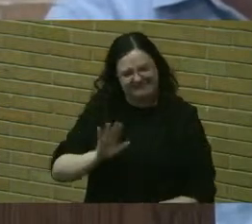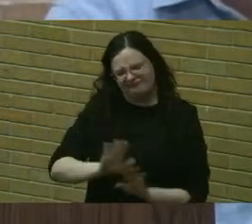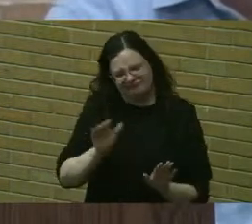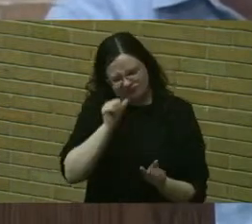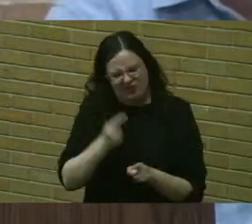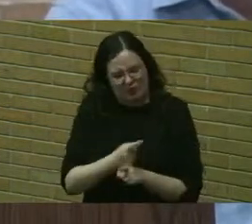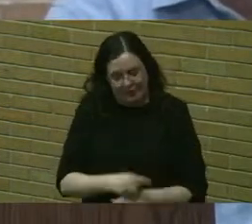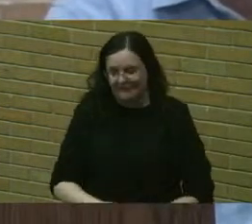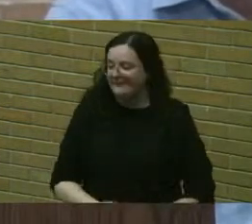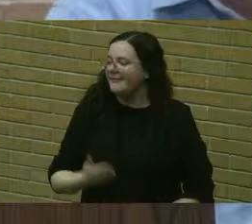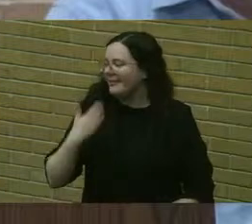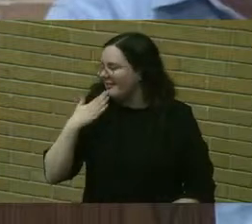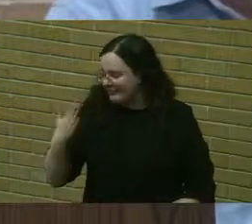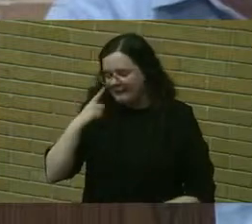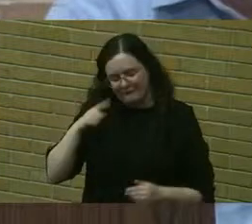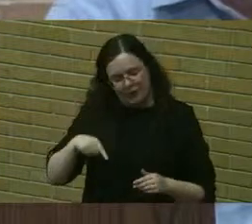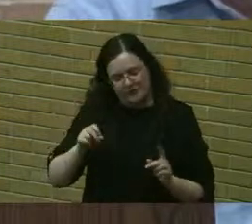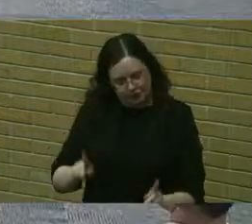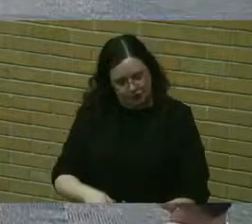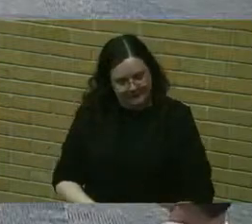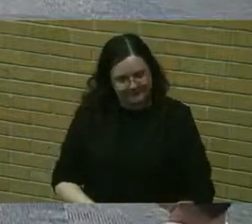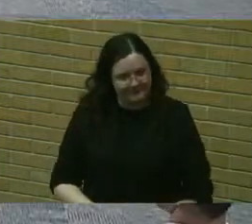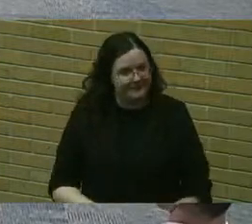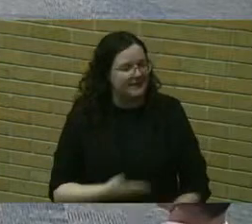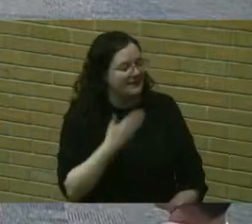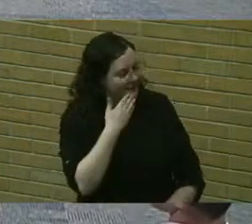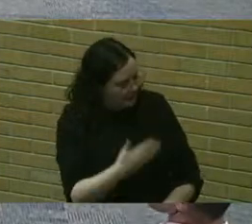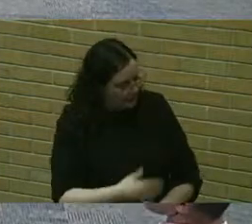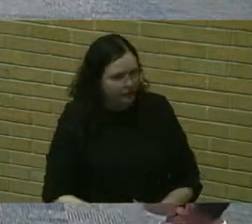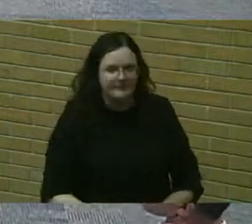understanding and this opportunity. Thank you.